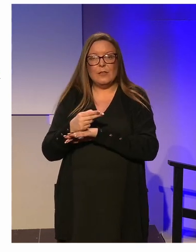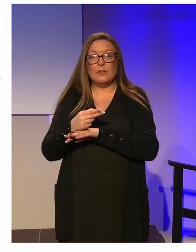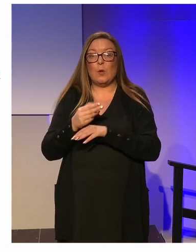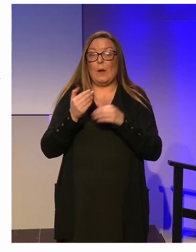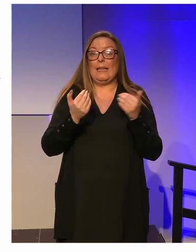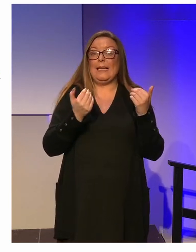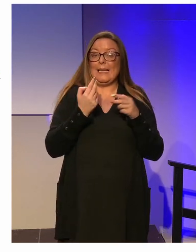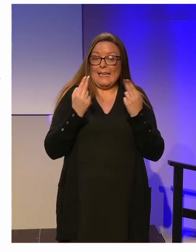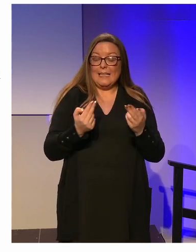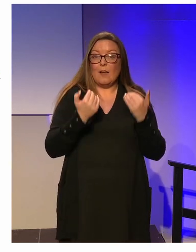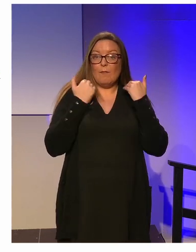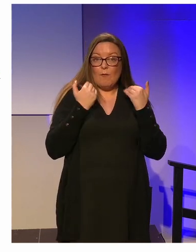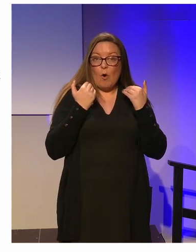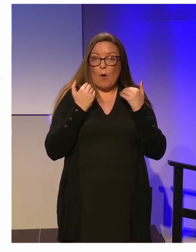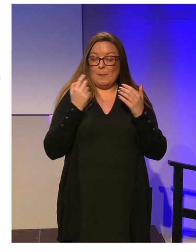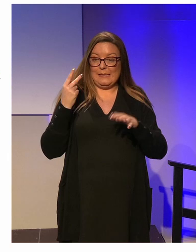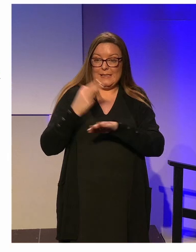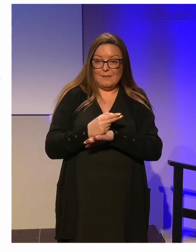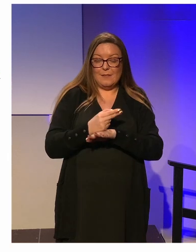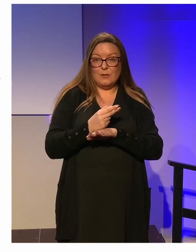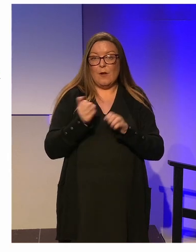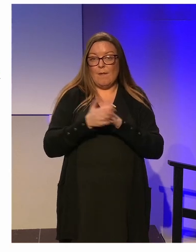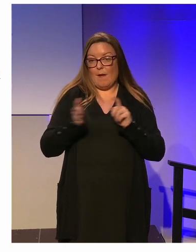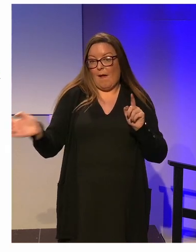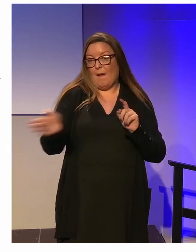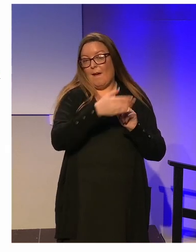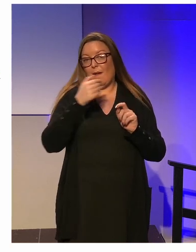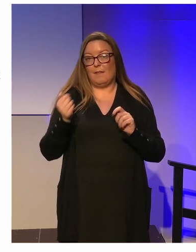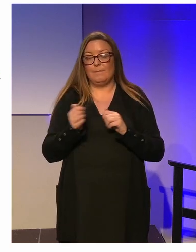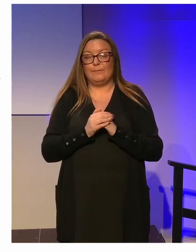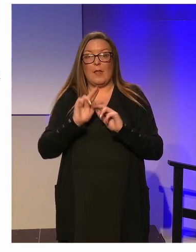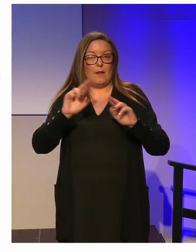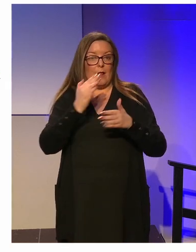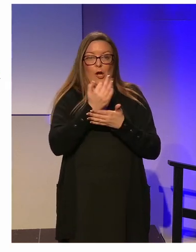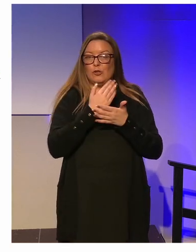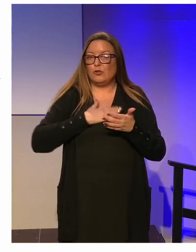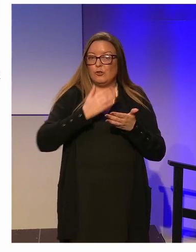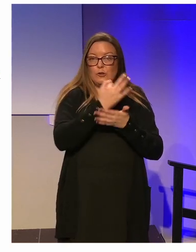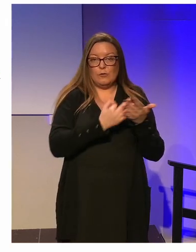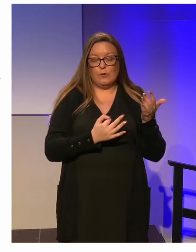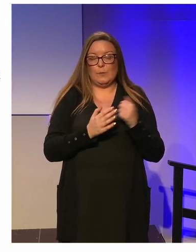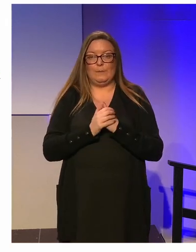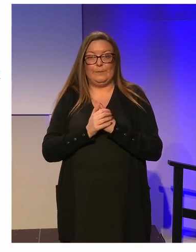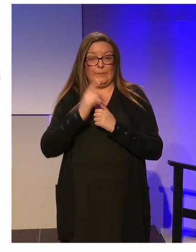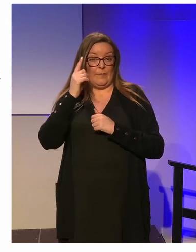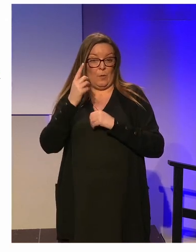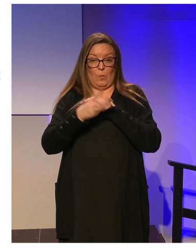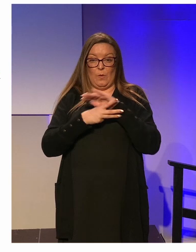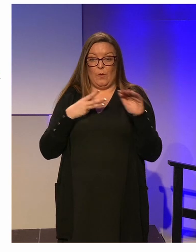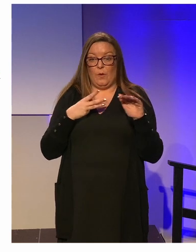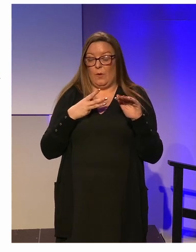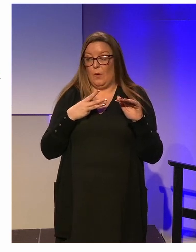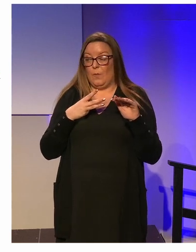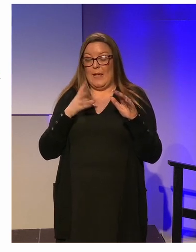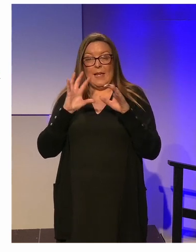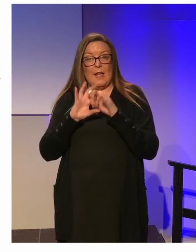interventions across the support for some and the support for few. And we can't intervene our way out of a weak whole